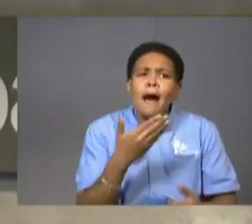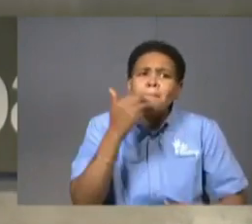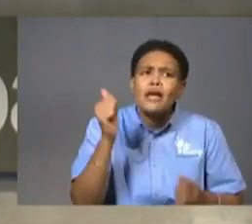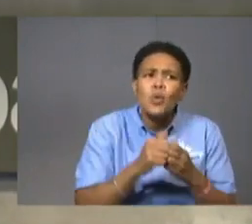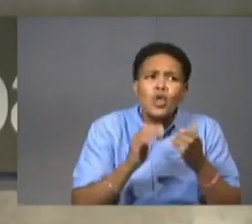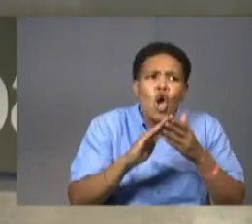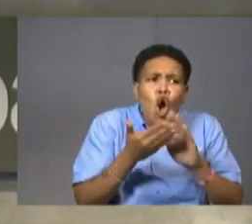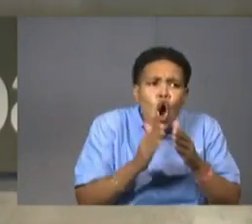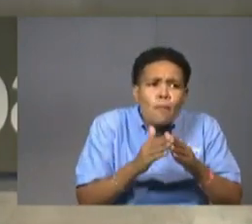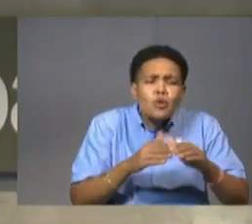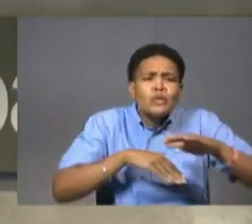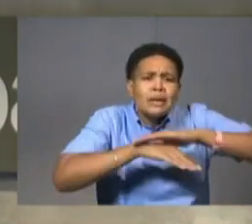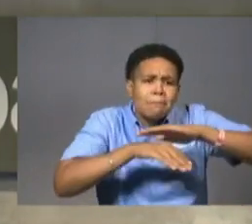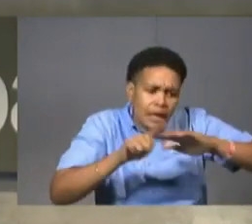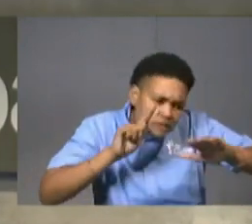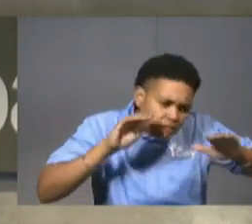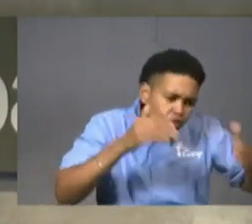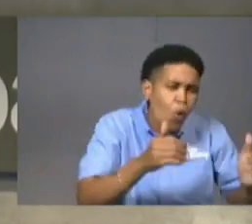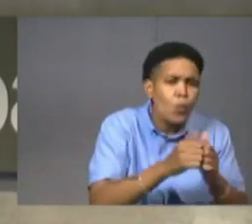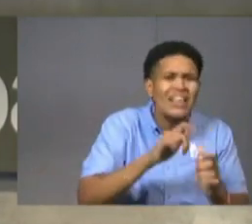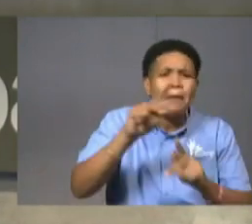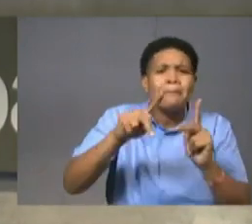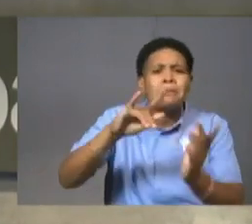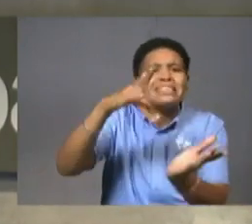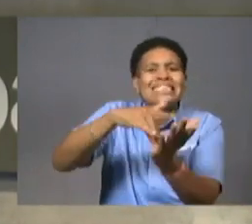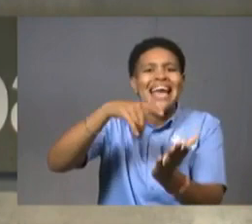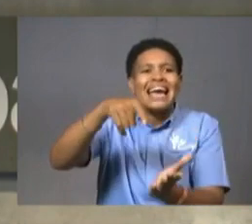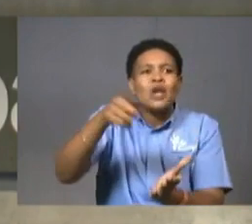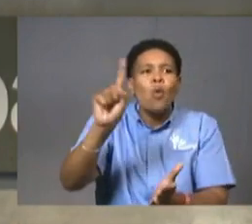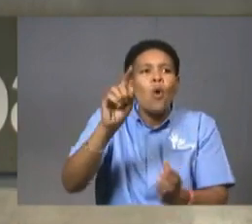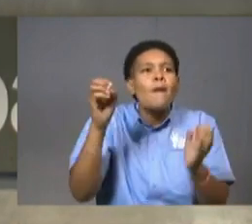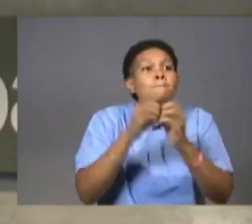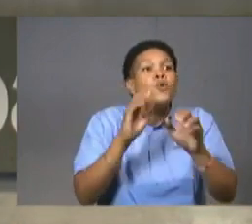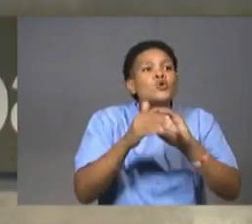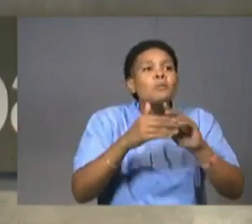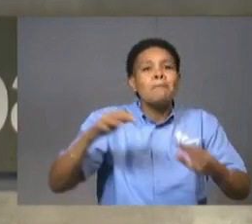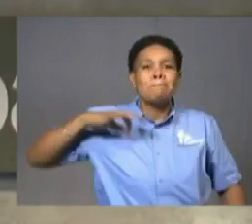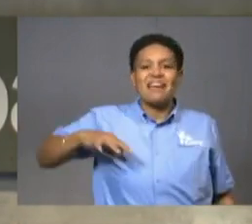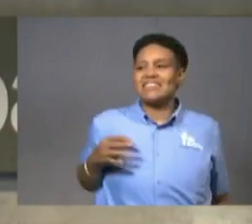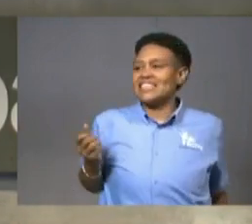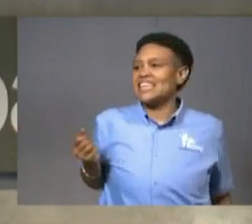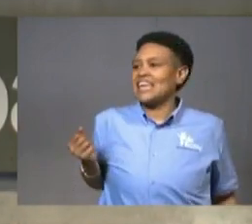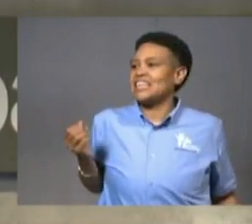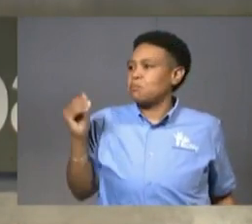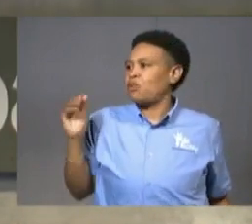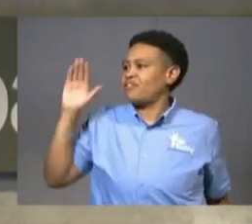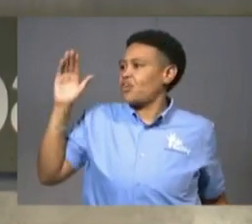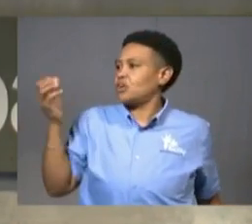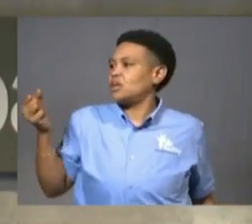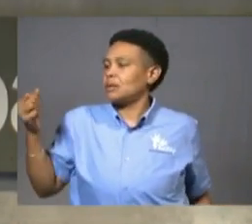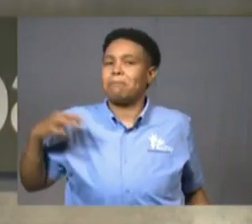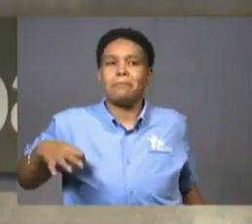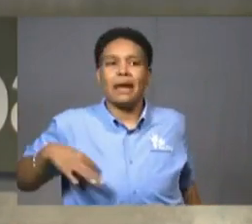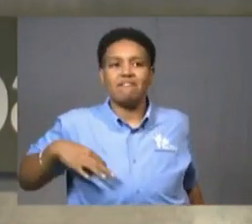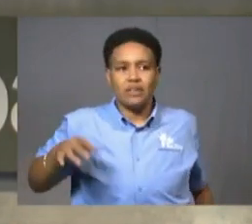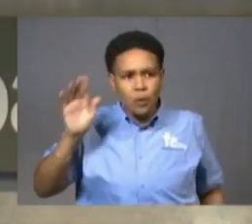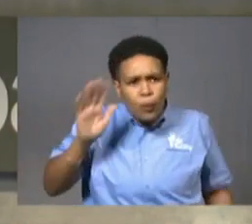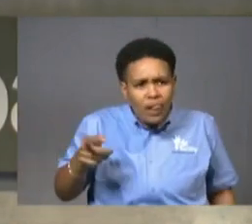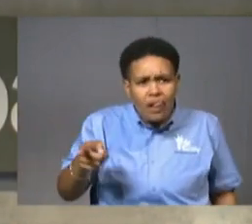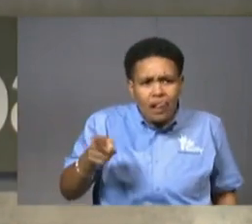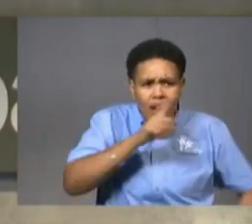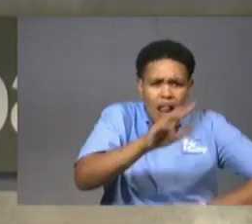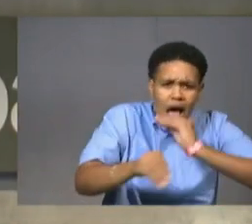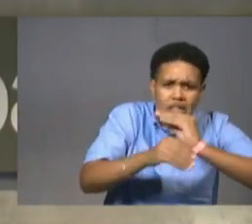a people-centered tourism, where more Jamaicans benefit from the tourism dollar and the tourism products. We will